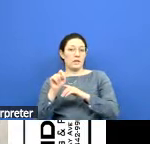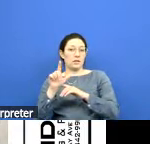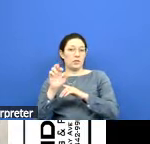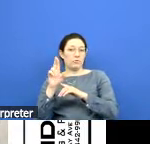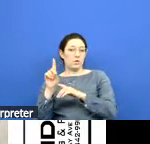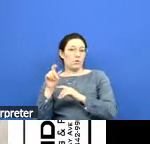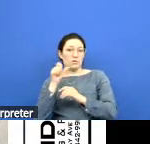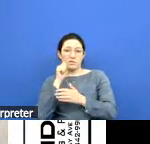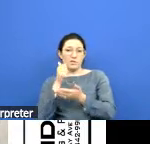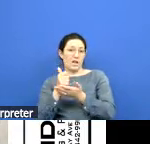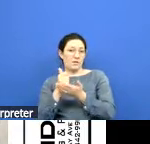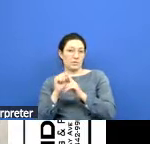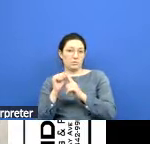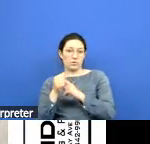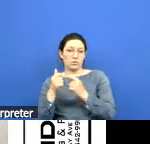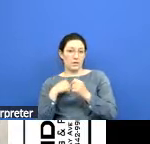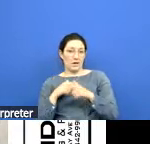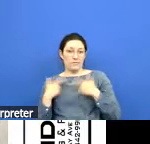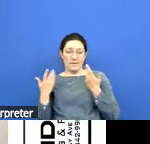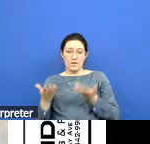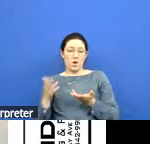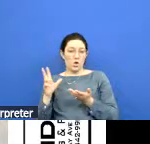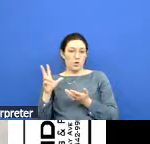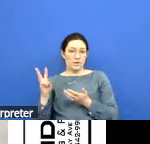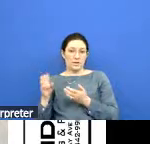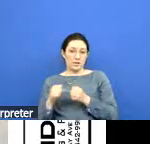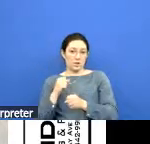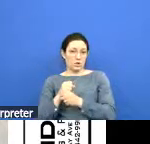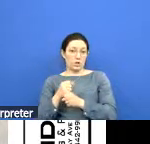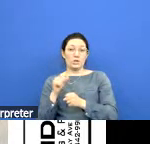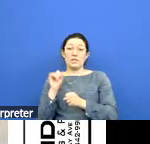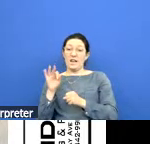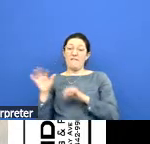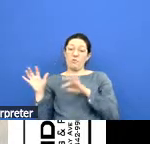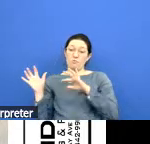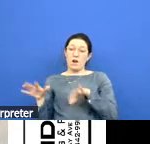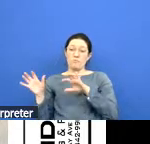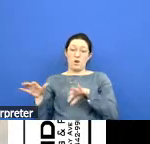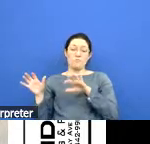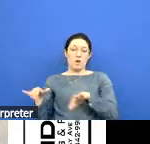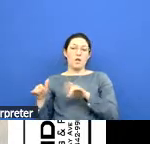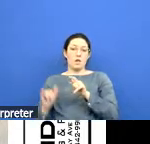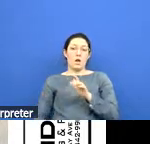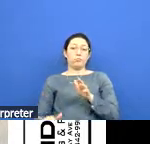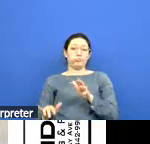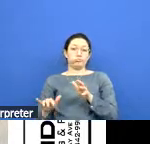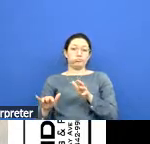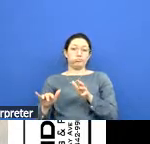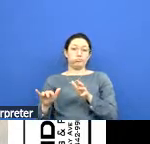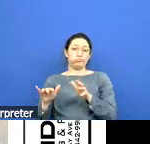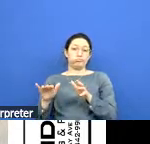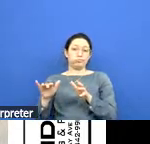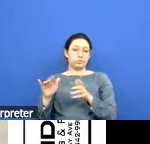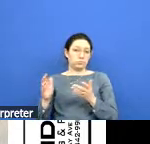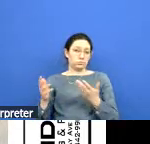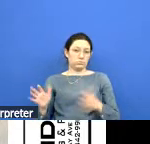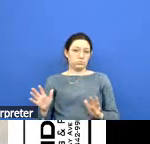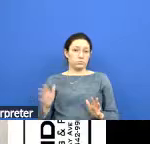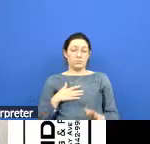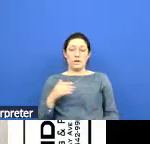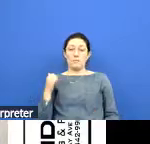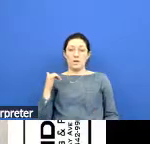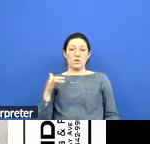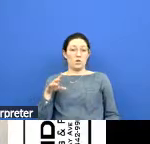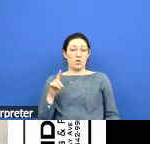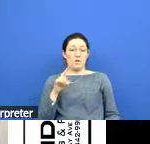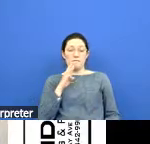at all. I've been there, like I said, 36 years. When we get heavy rains, that thing's right up to the top. My backyard is a The